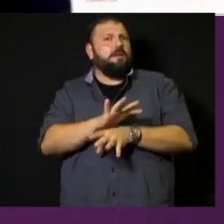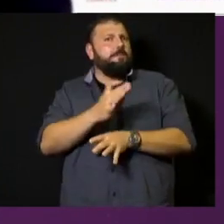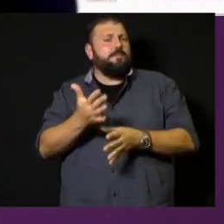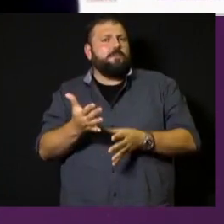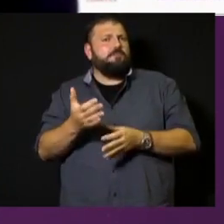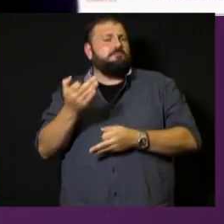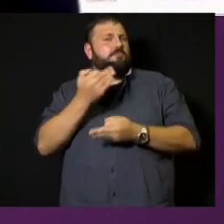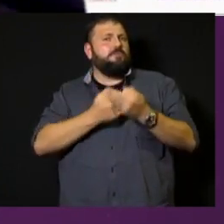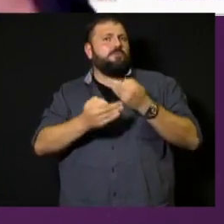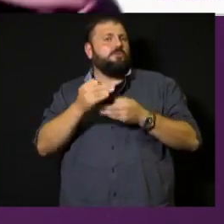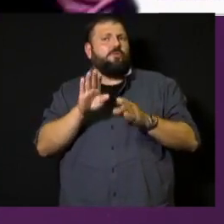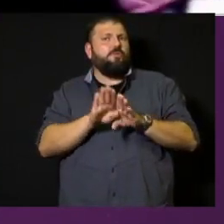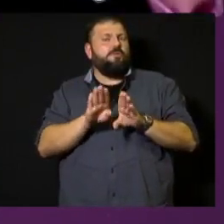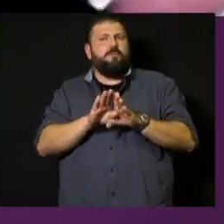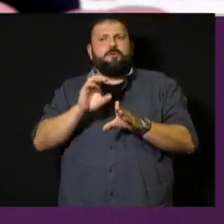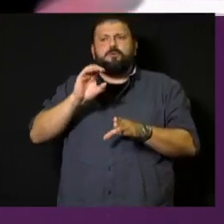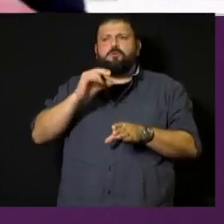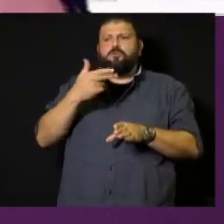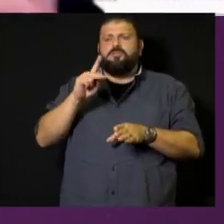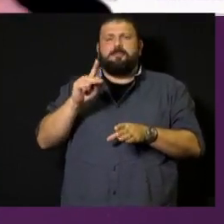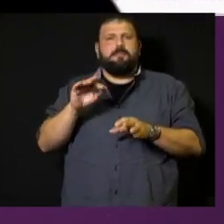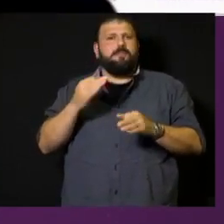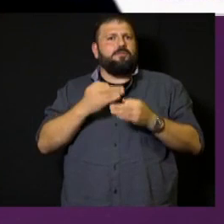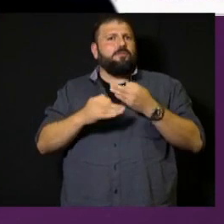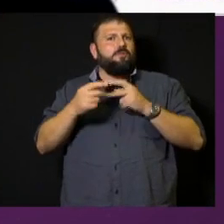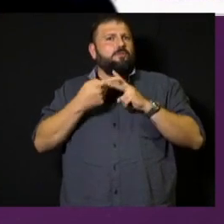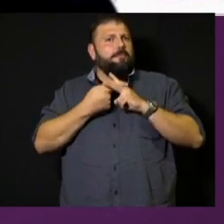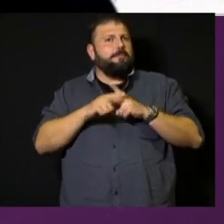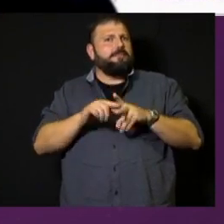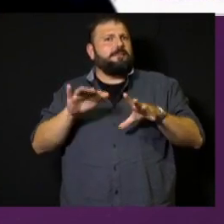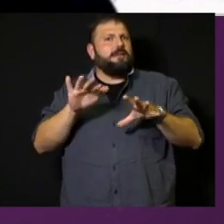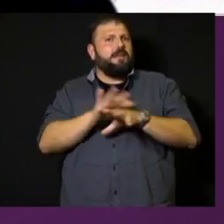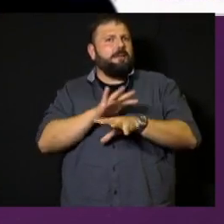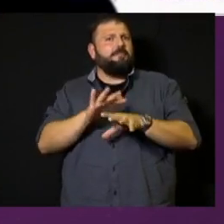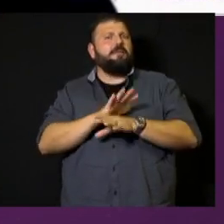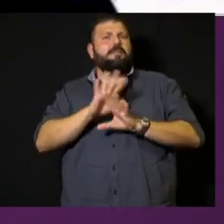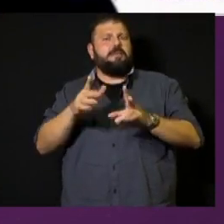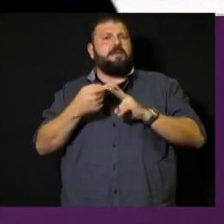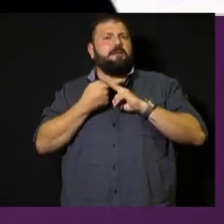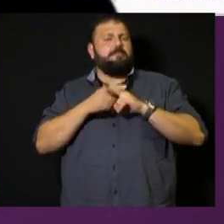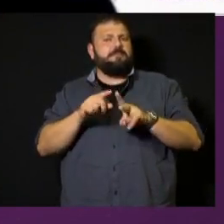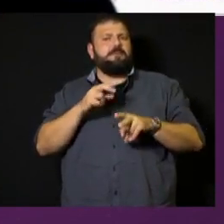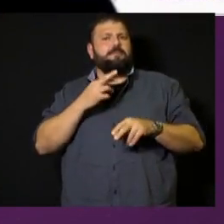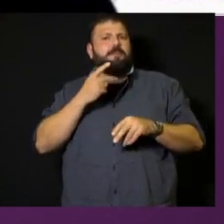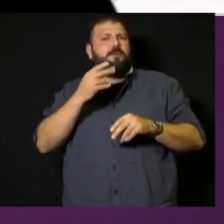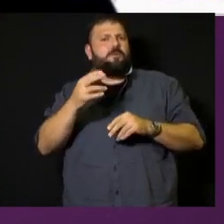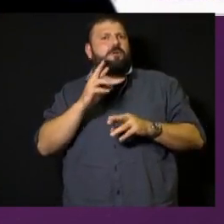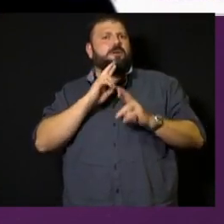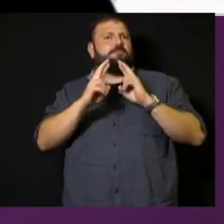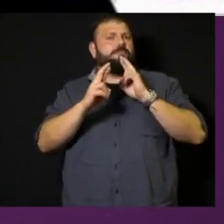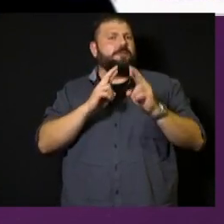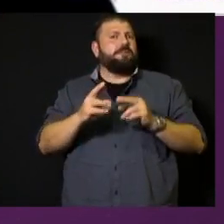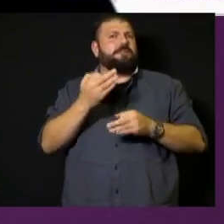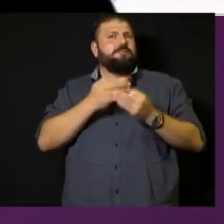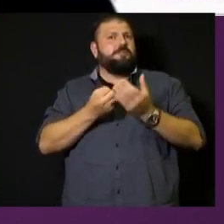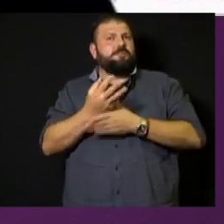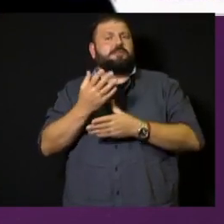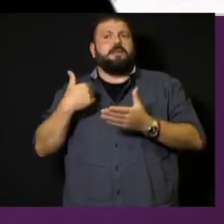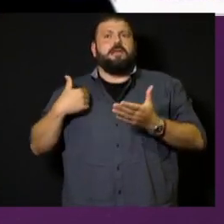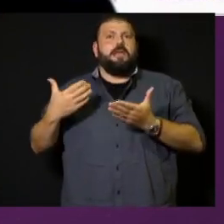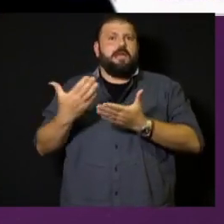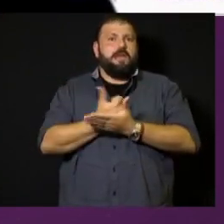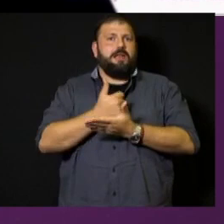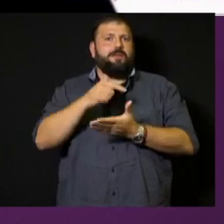mind. When you do something, your situation starts to change and start to see results. I